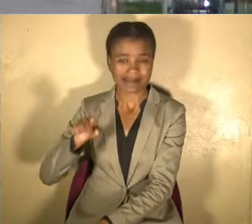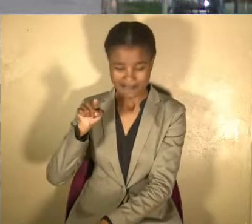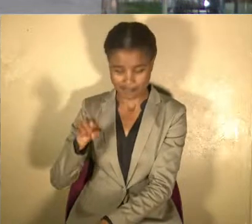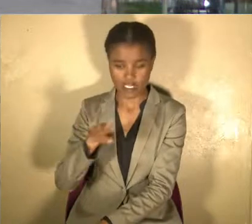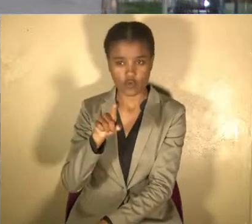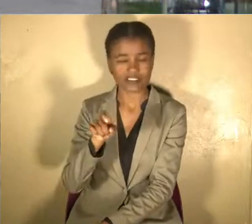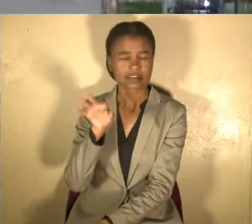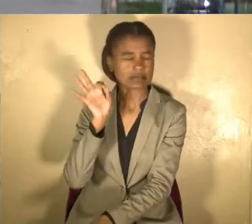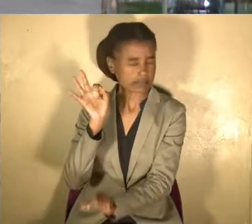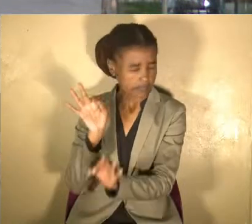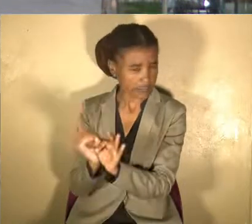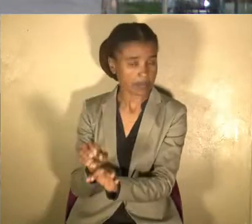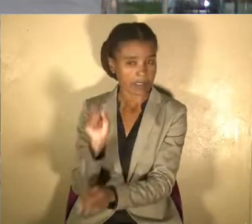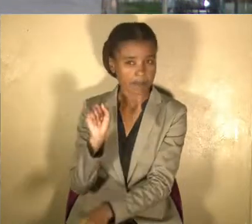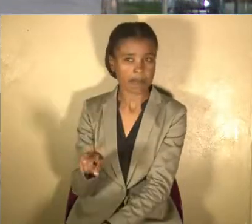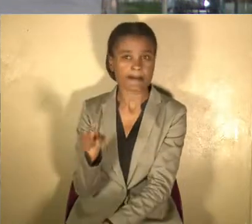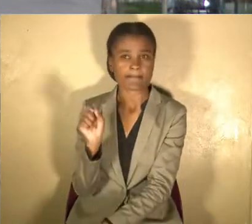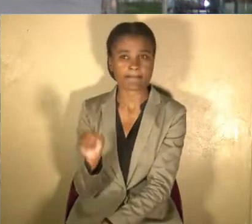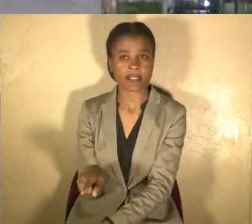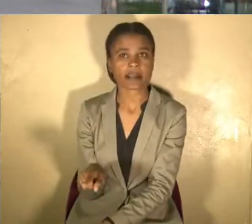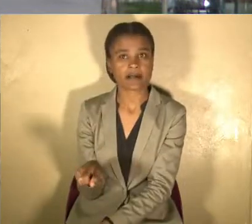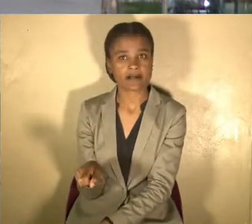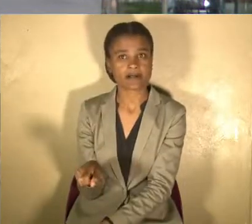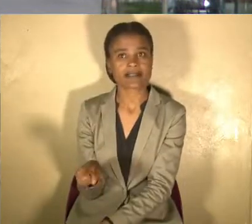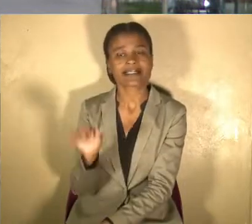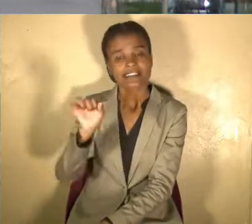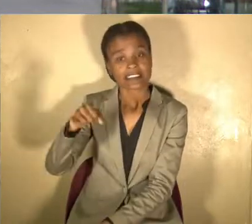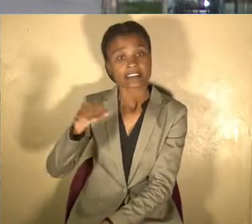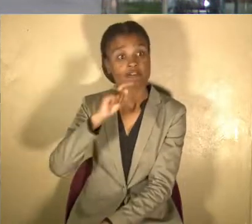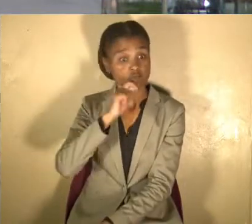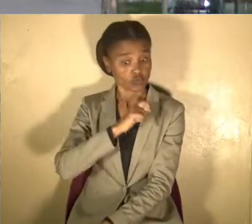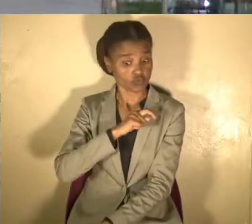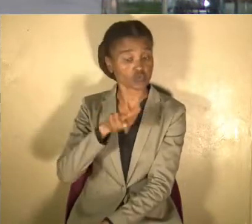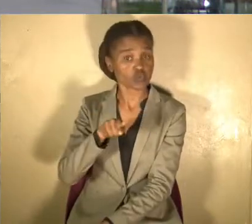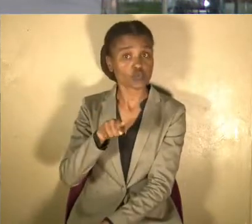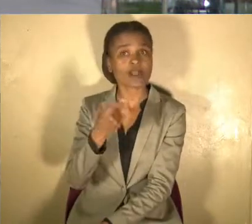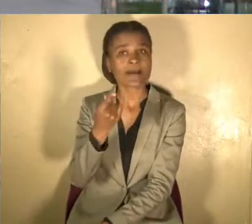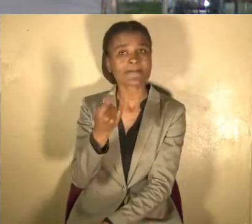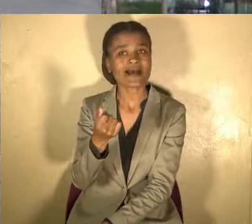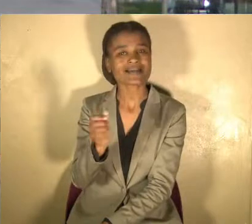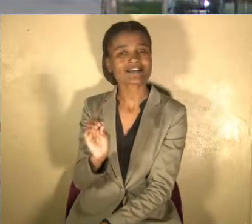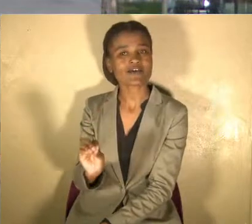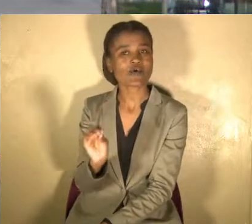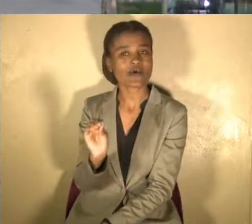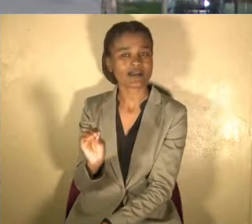that. Being aware, of course, there is a child support grant, but